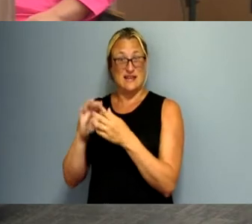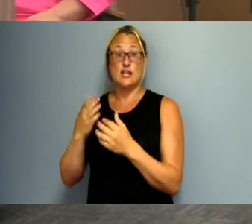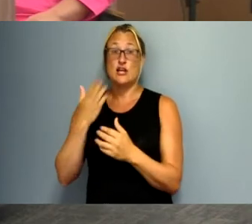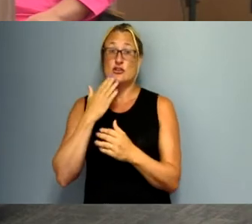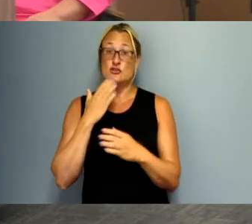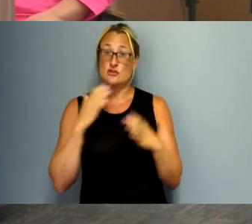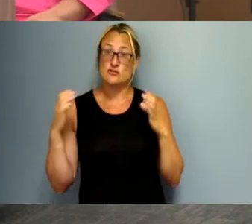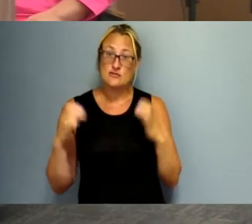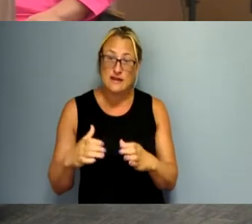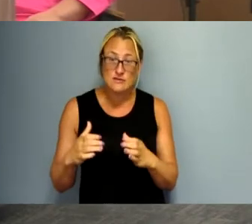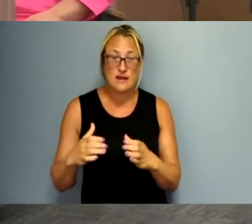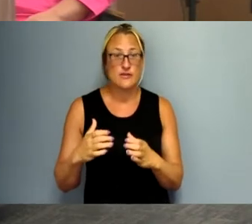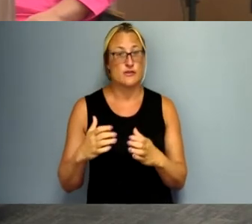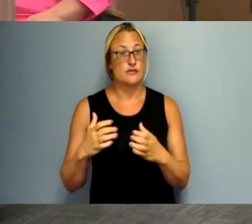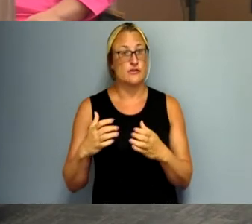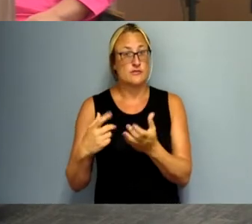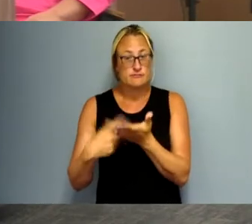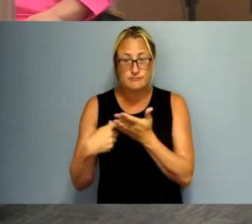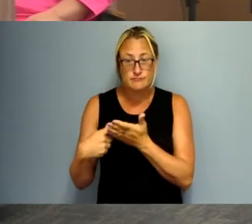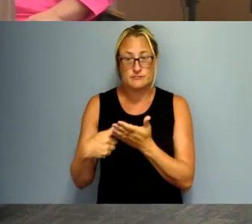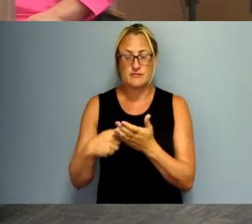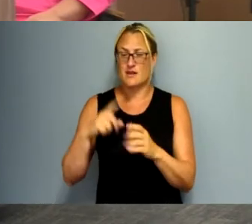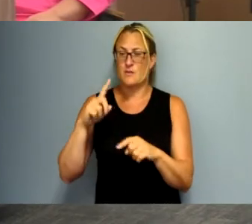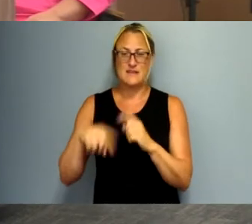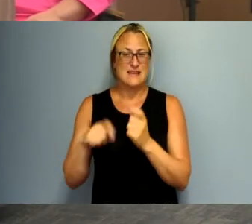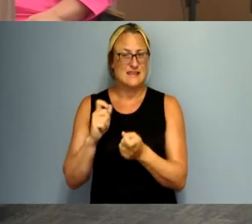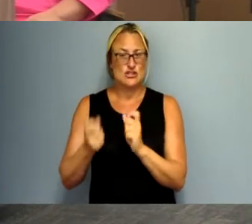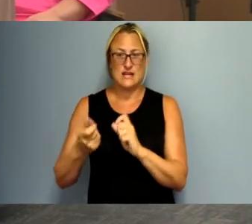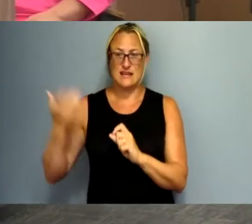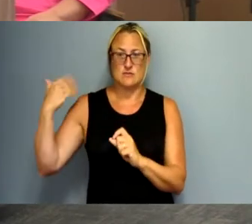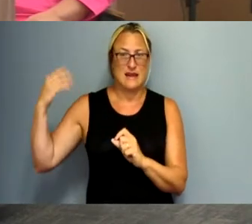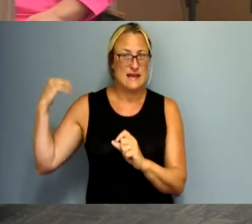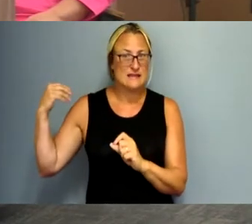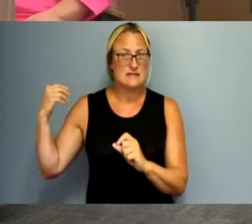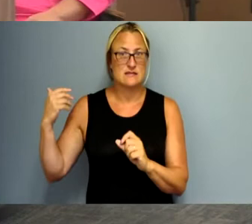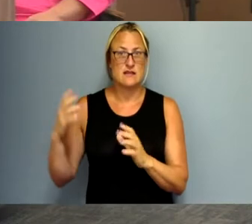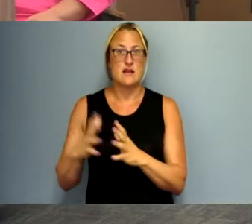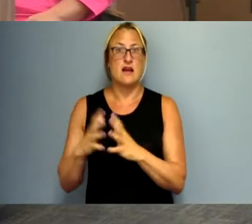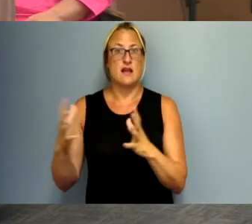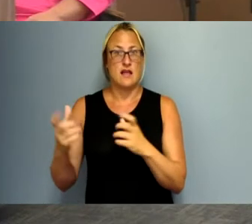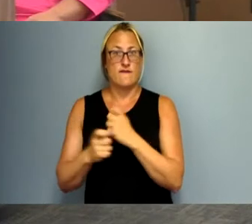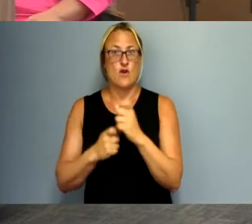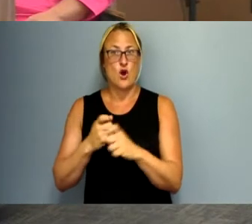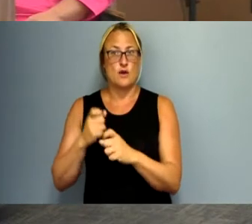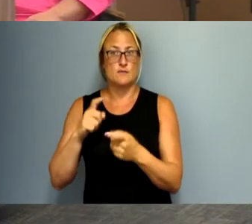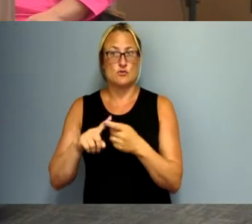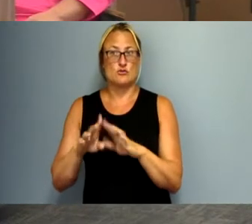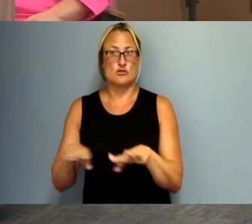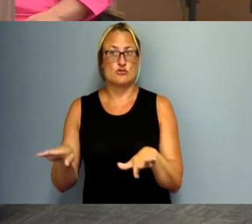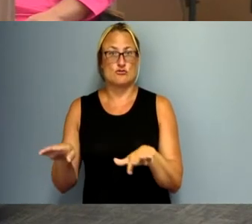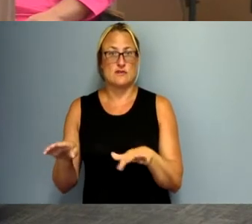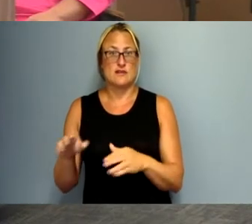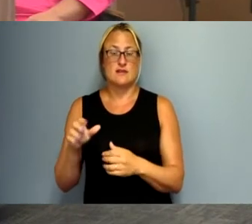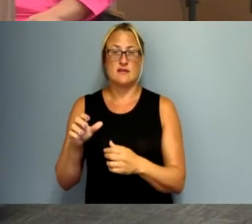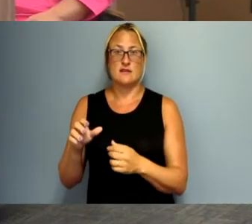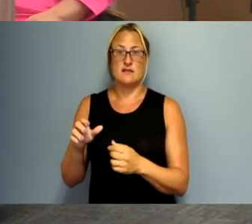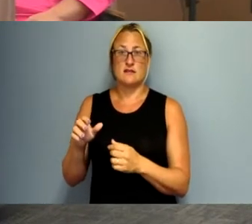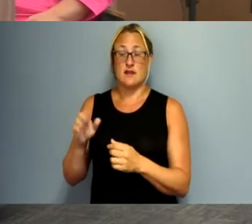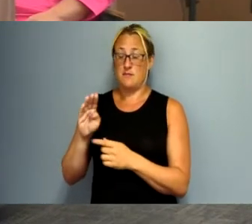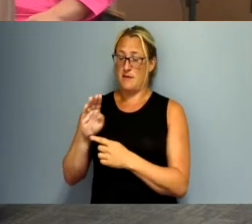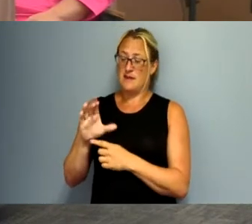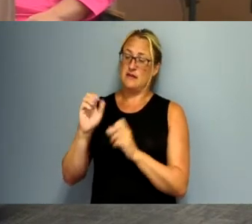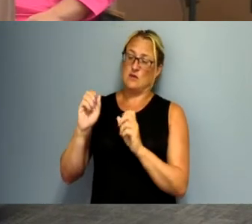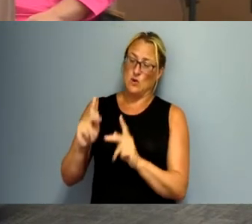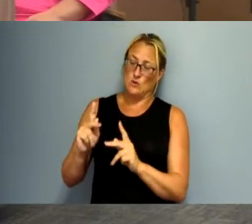find out, we can't change the past. There's been a lot of harm to children. It's not as bad in Bucks County as in Montgomery